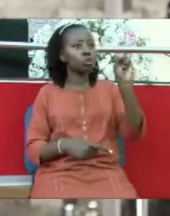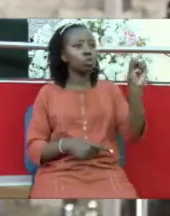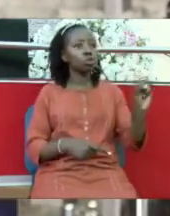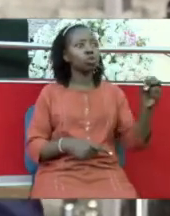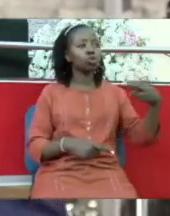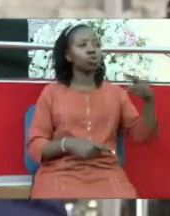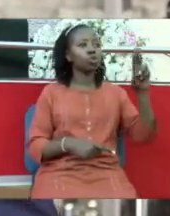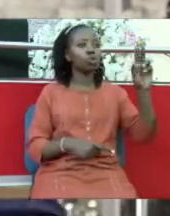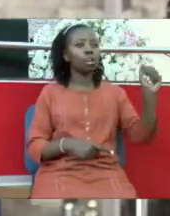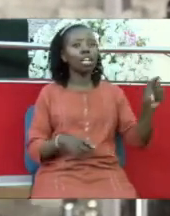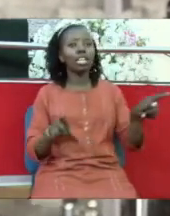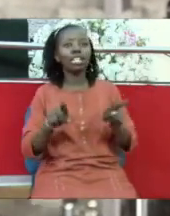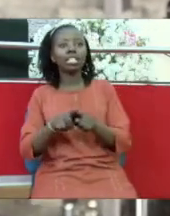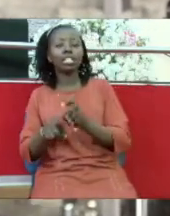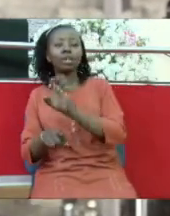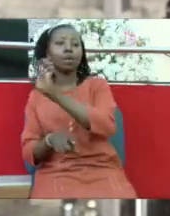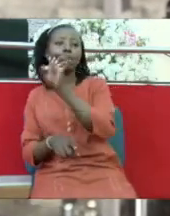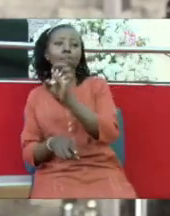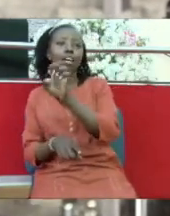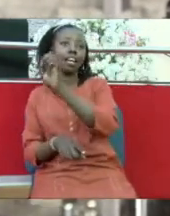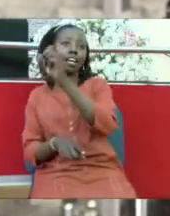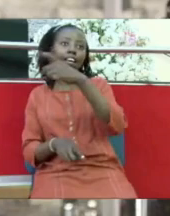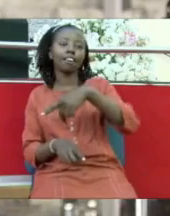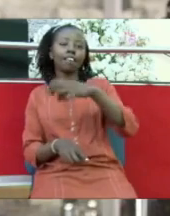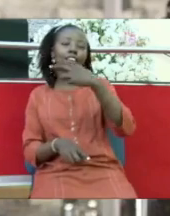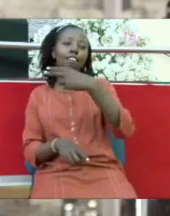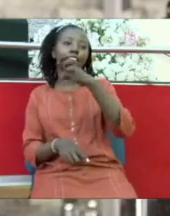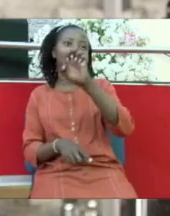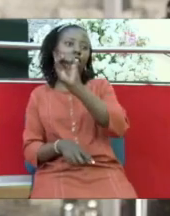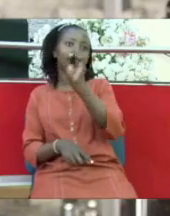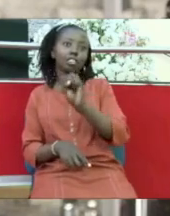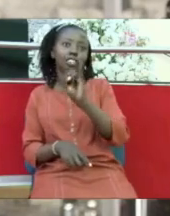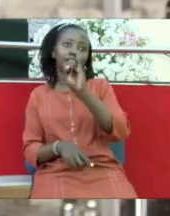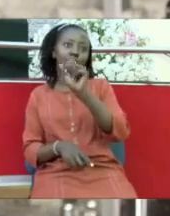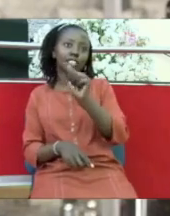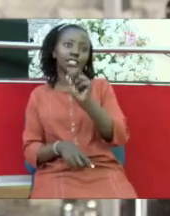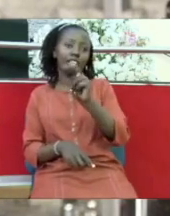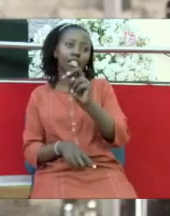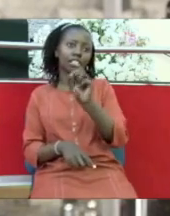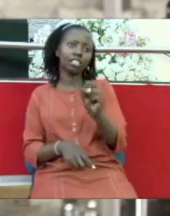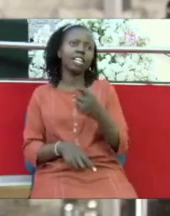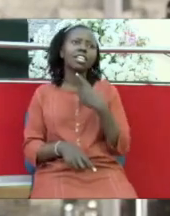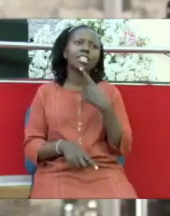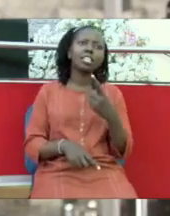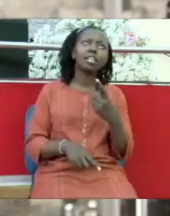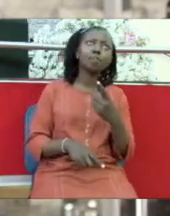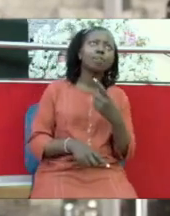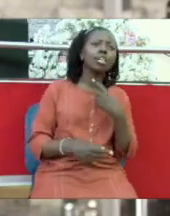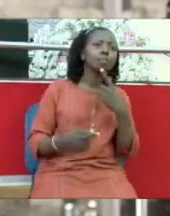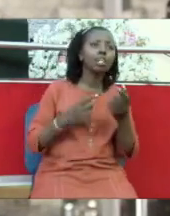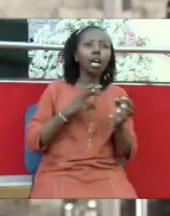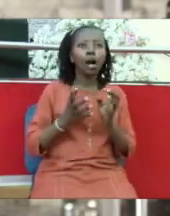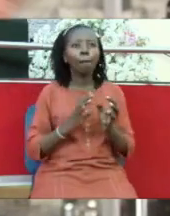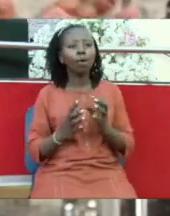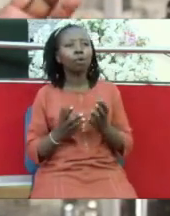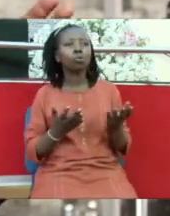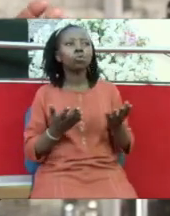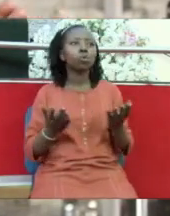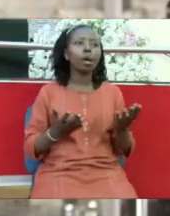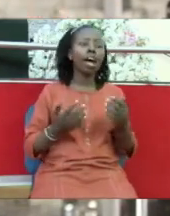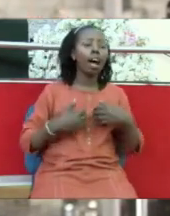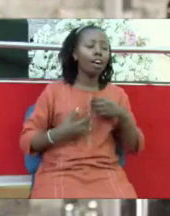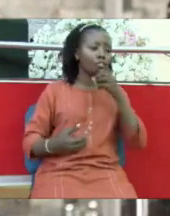Because it speaks of spiritual warfare. It speaks about where you have the